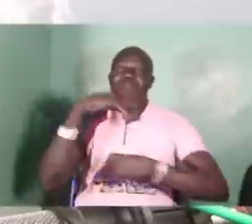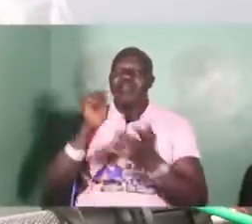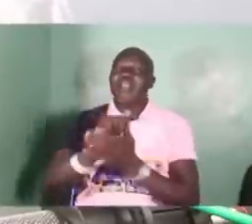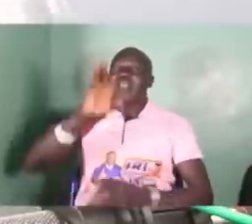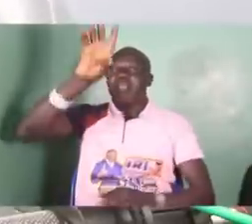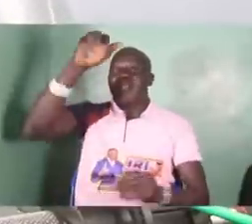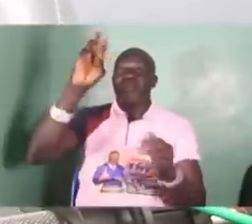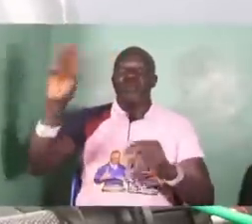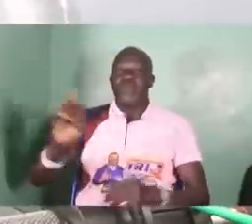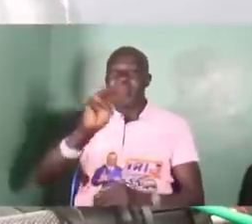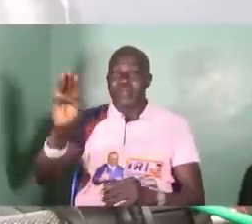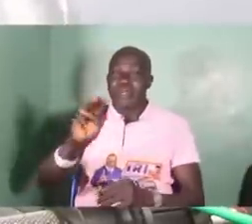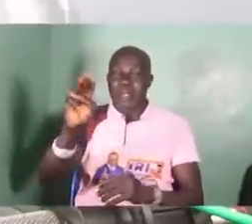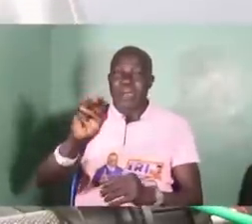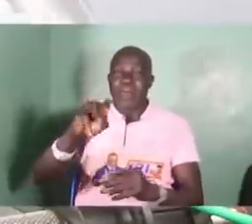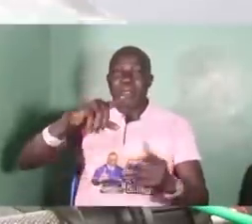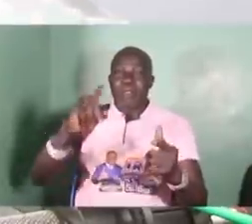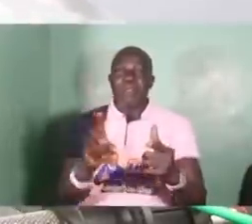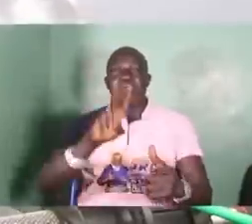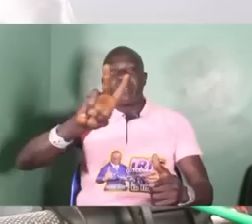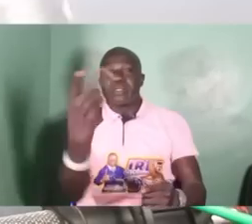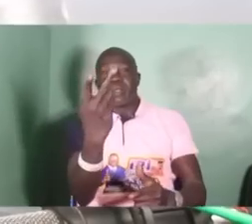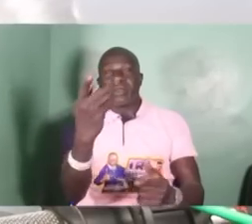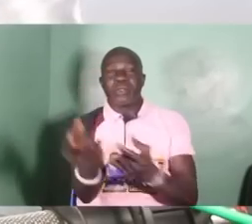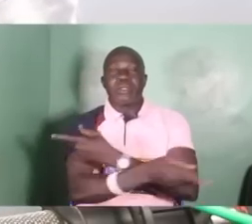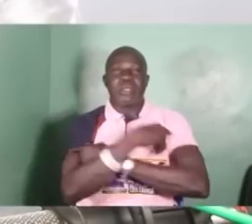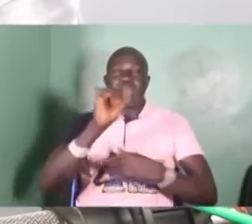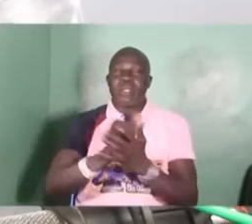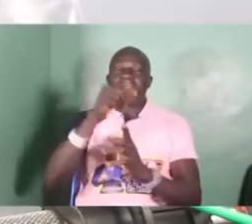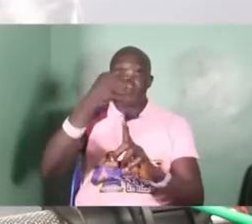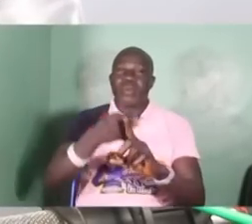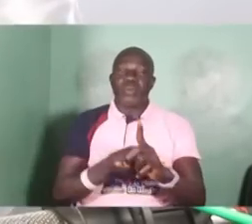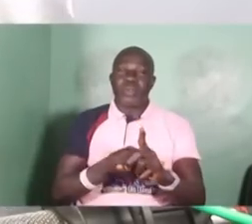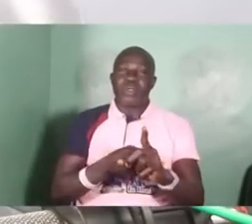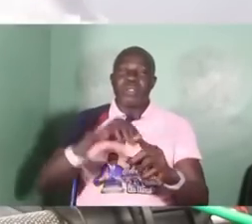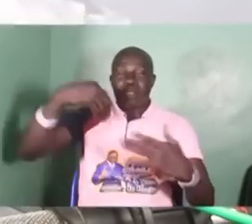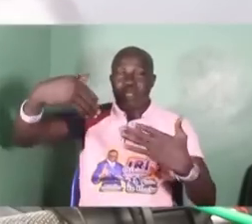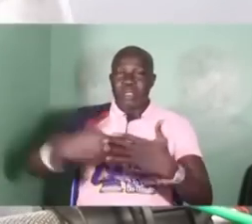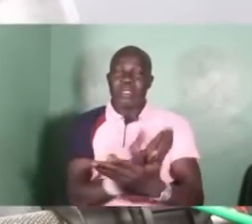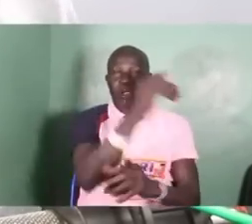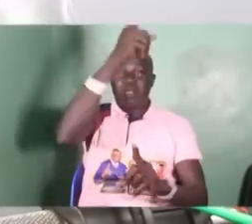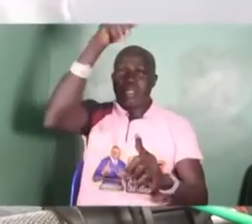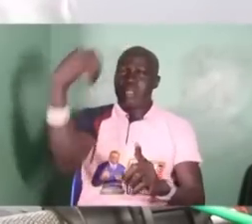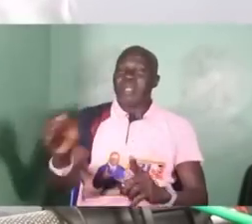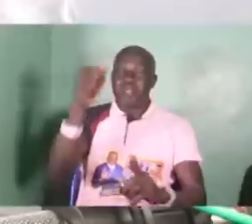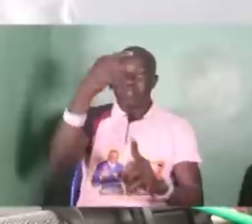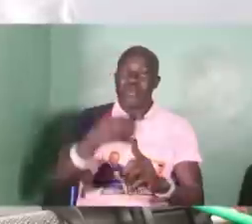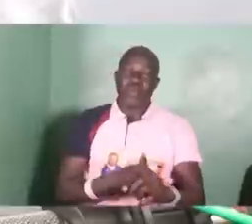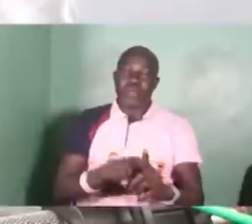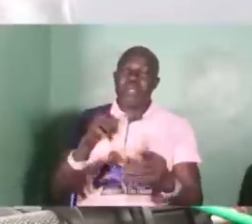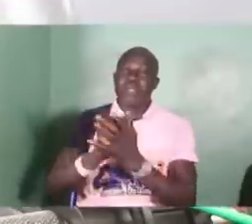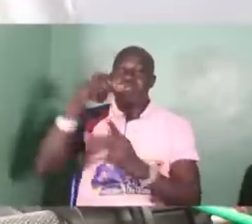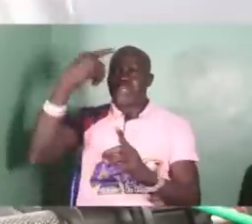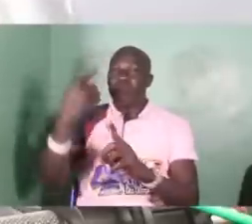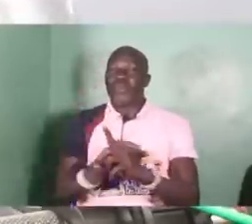of Jesus, Boboy, the one that is there in me, Olori Male Mopo. God of God, because of you, me, you can save